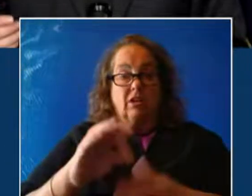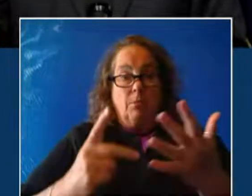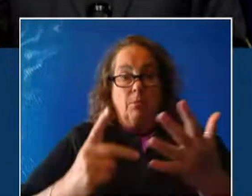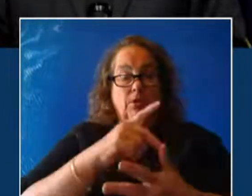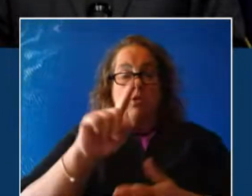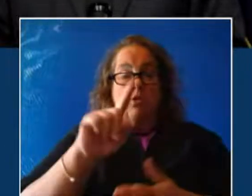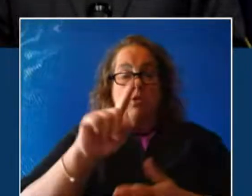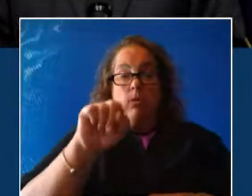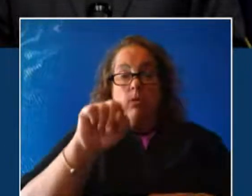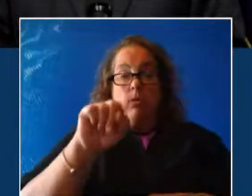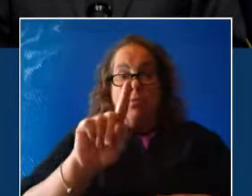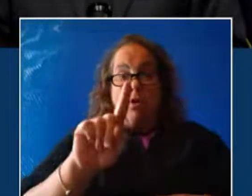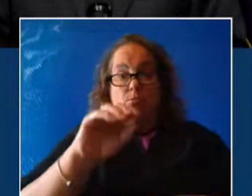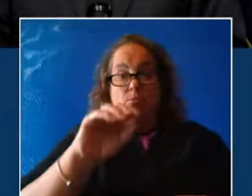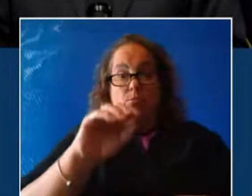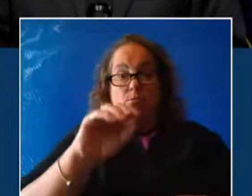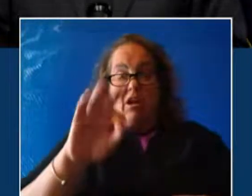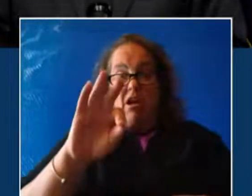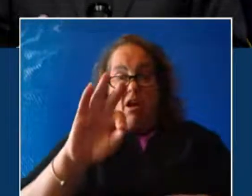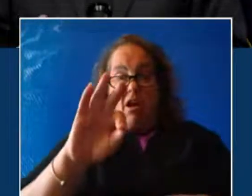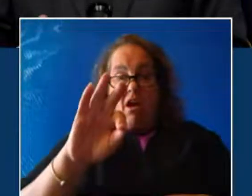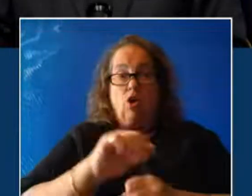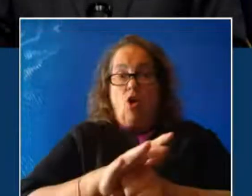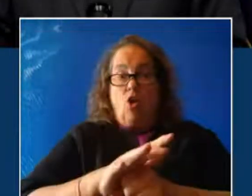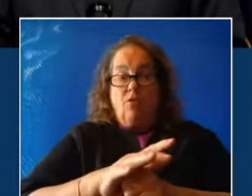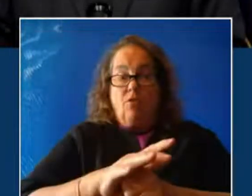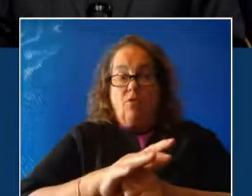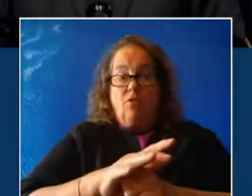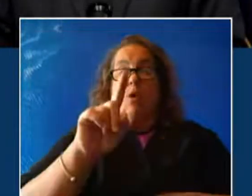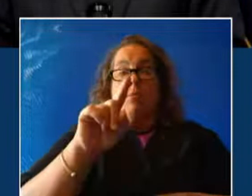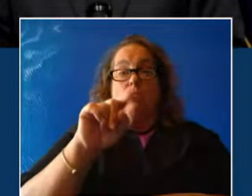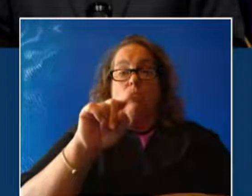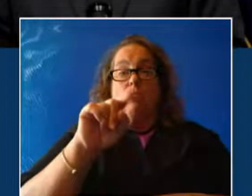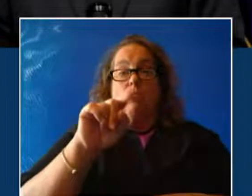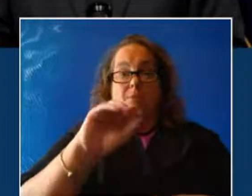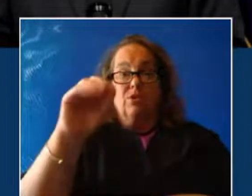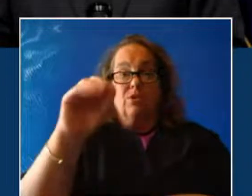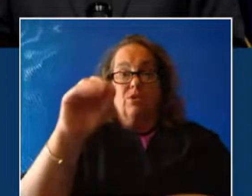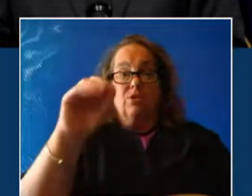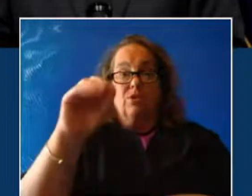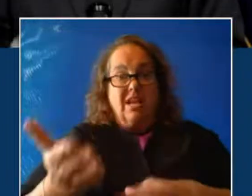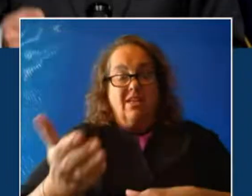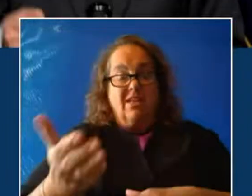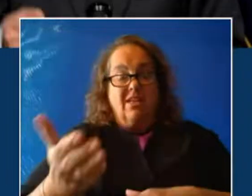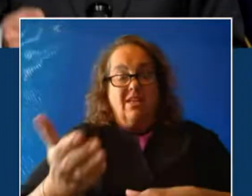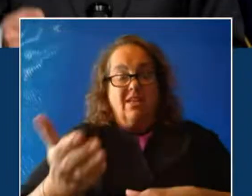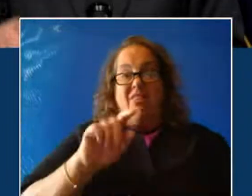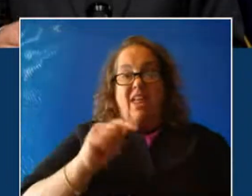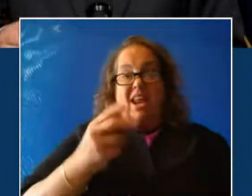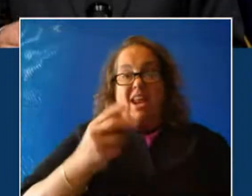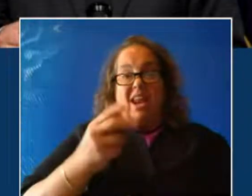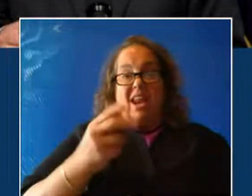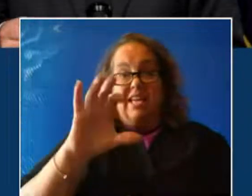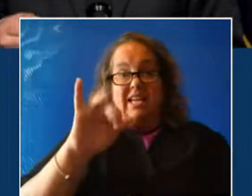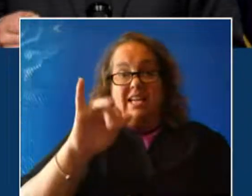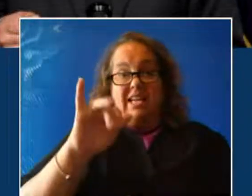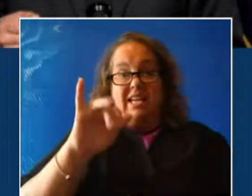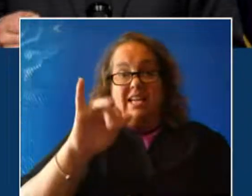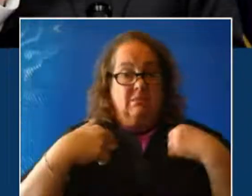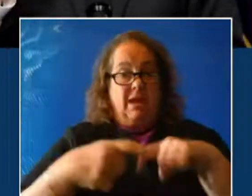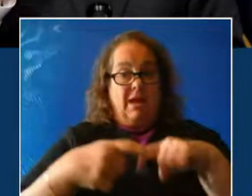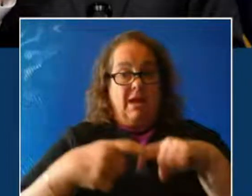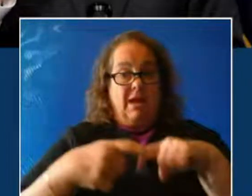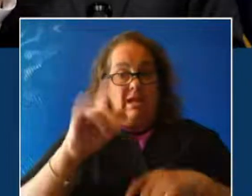cases, 0.5% of deaths. On ethnicities, Hispanic Kentuckians, 3.8% of the